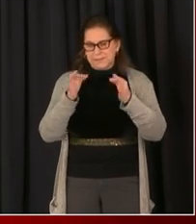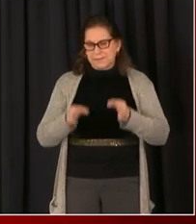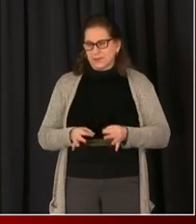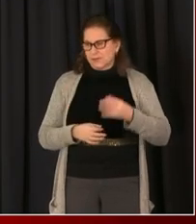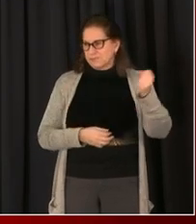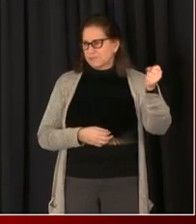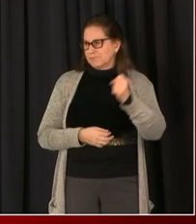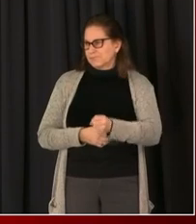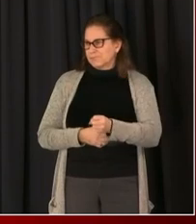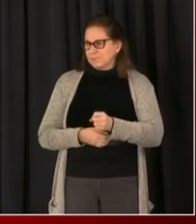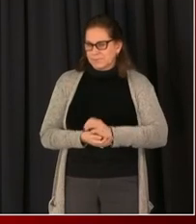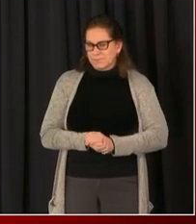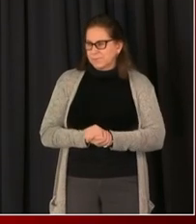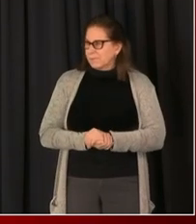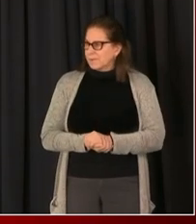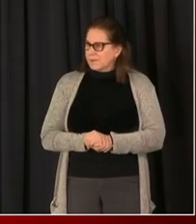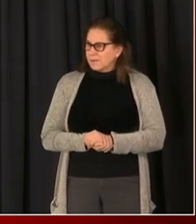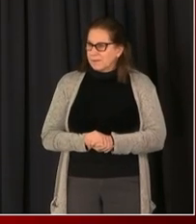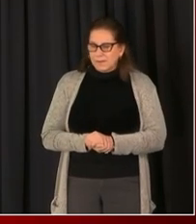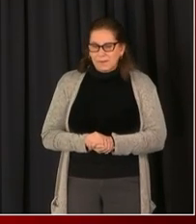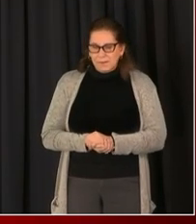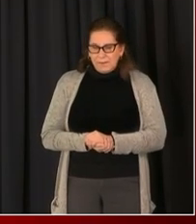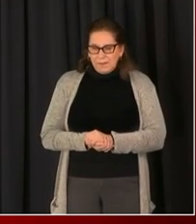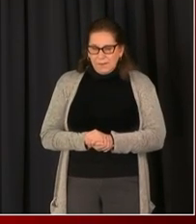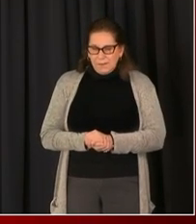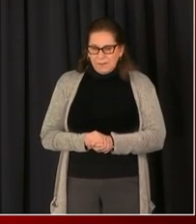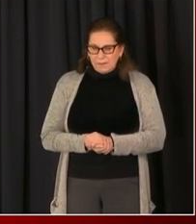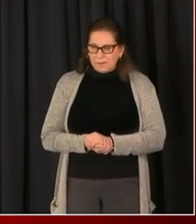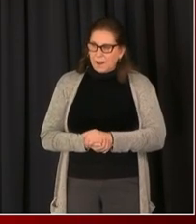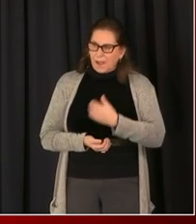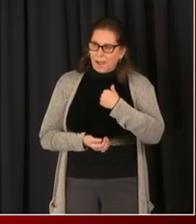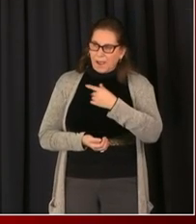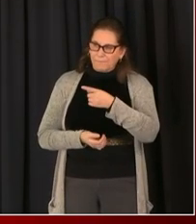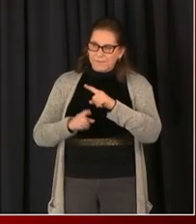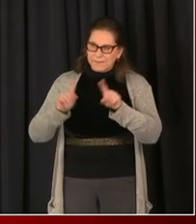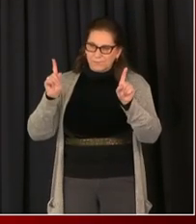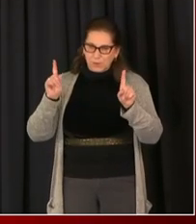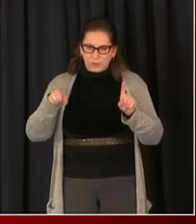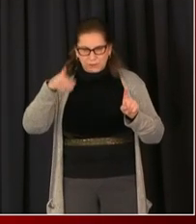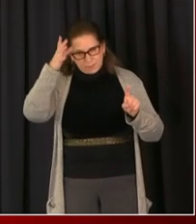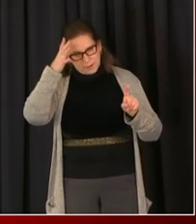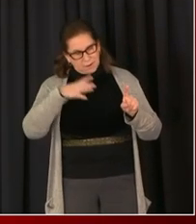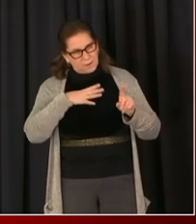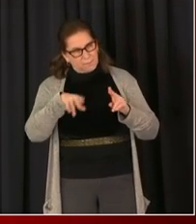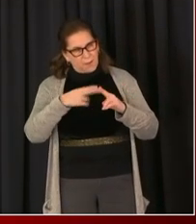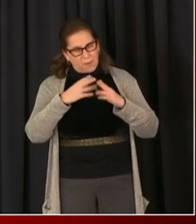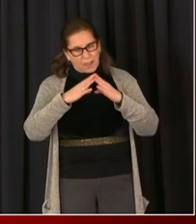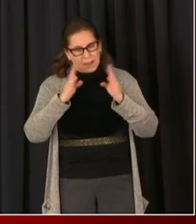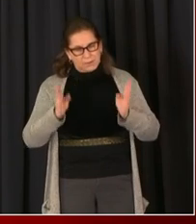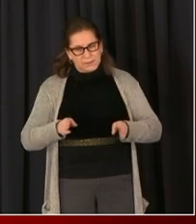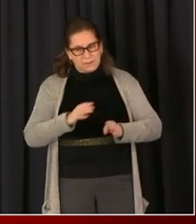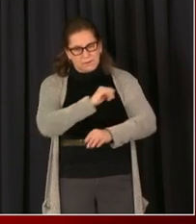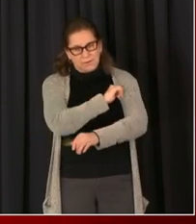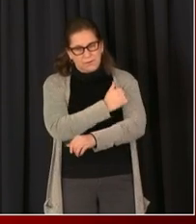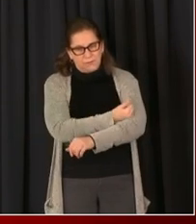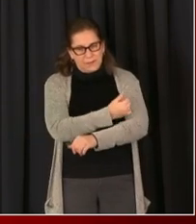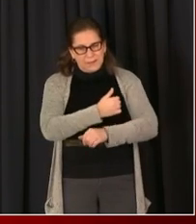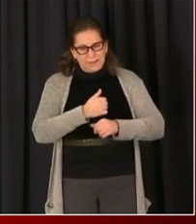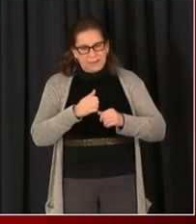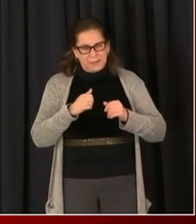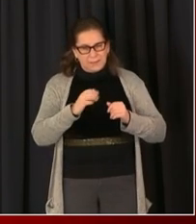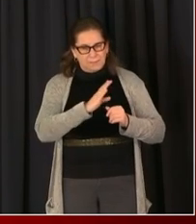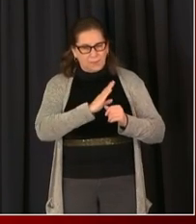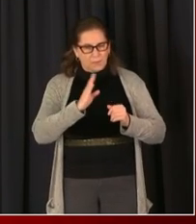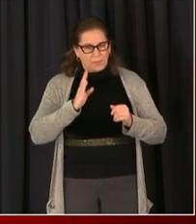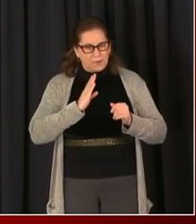sir. Question about the Housing Authority Board. You nominated Dion Bussey-Reeder for a position to replace